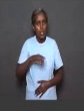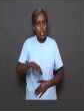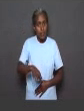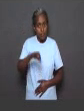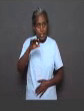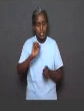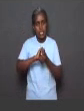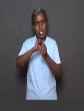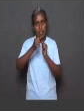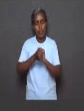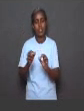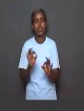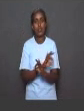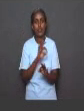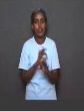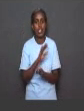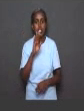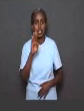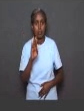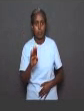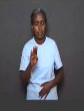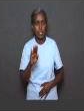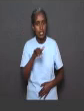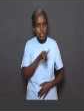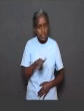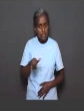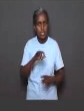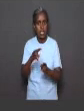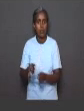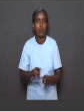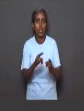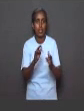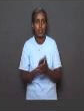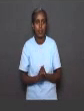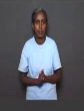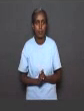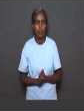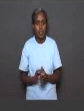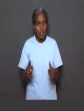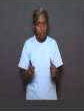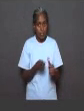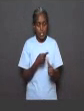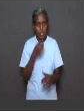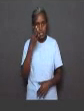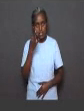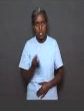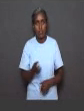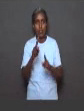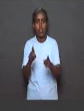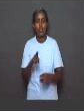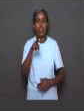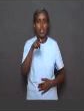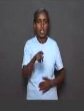We can find the inverse of function B in the same way. First,